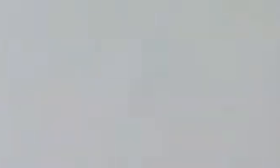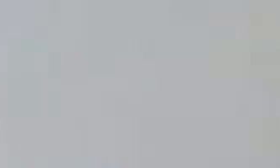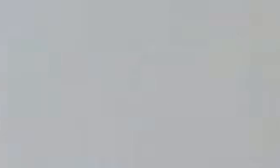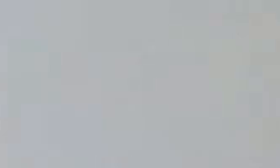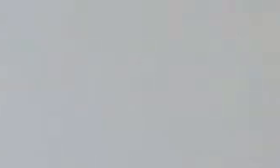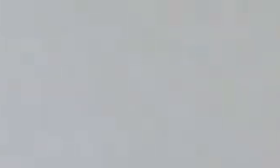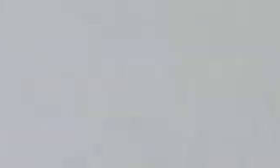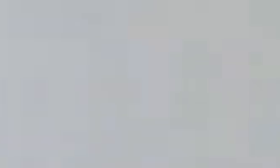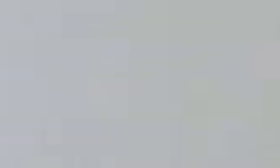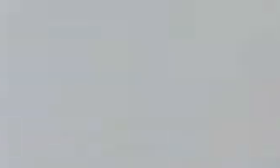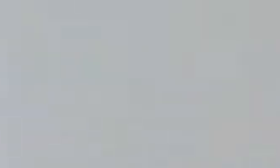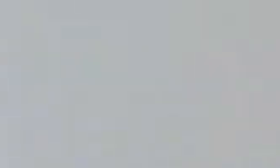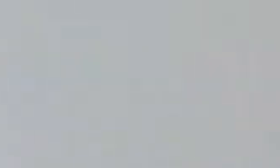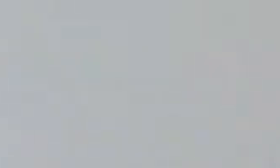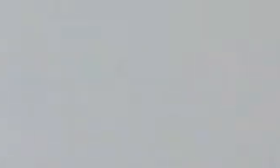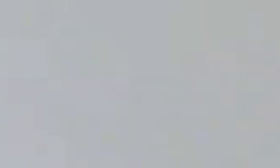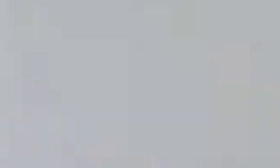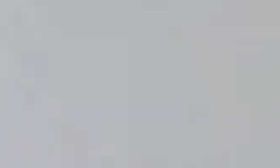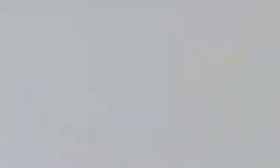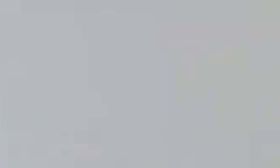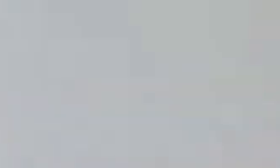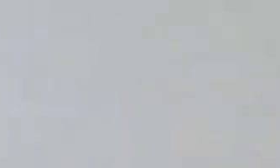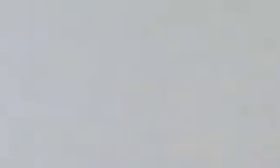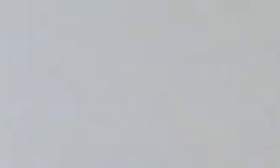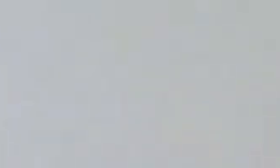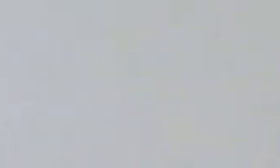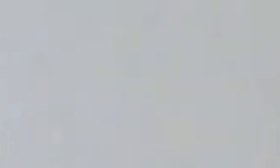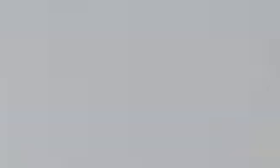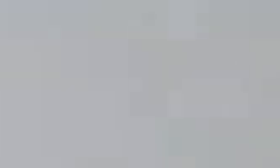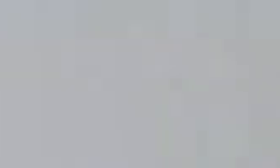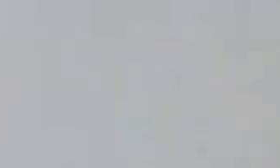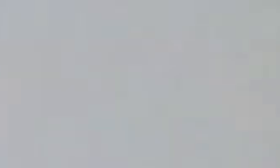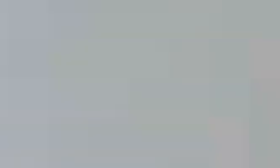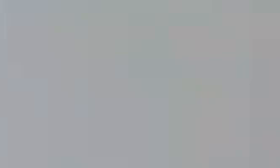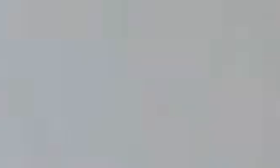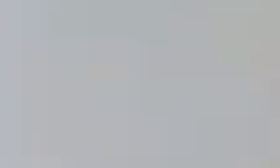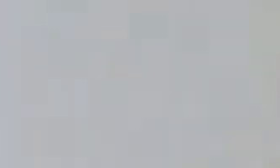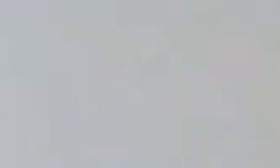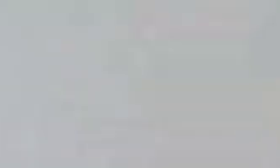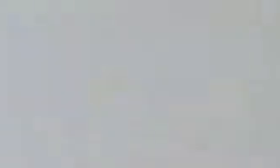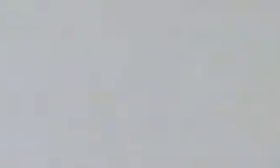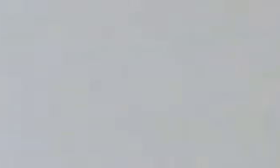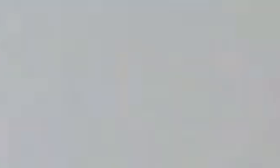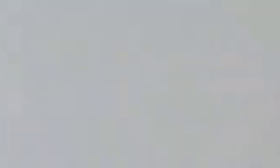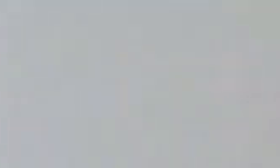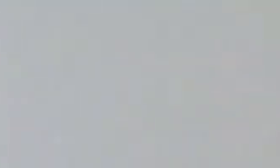college. And then that student, when they register for classes, that money will be there for them to utilize.